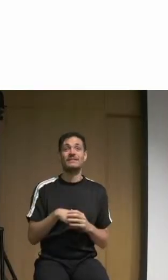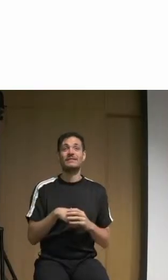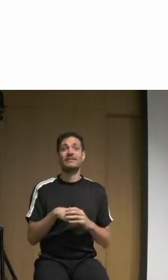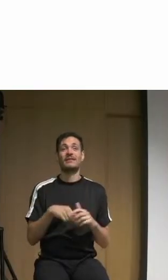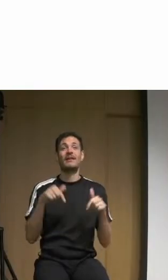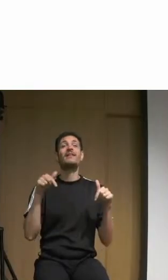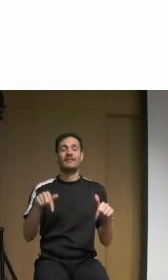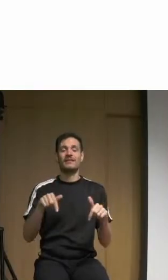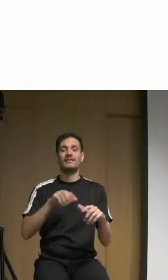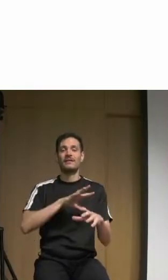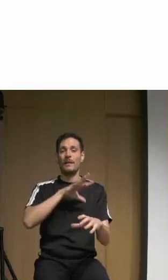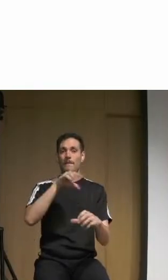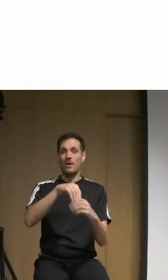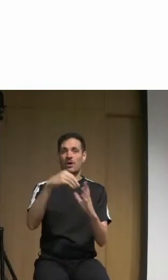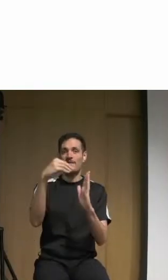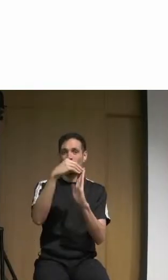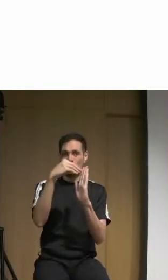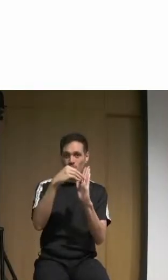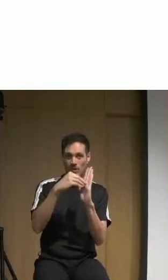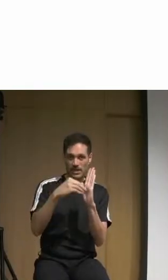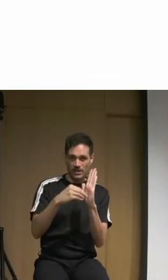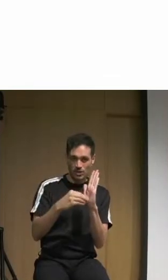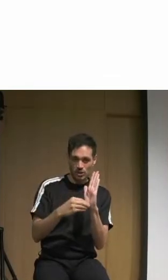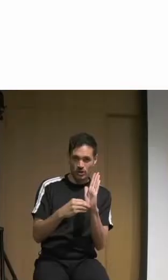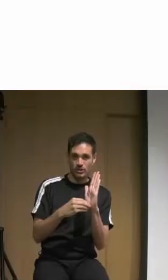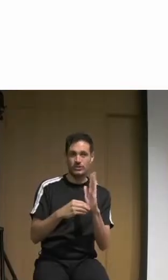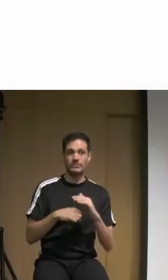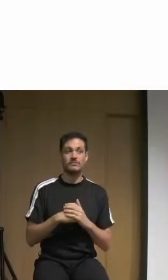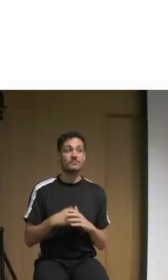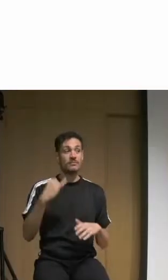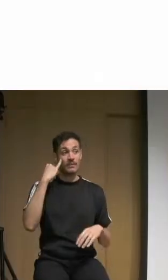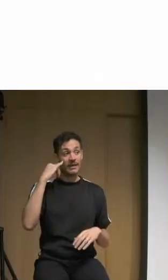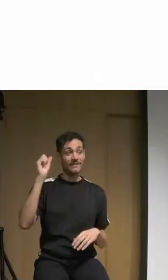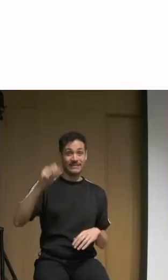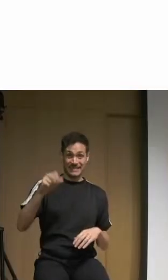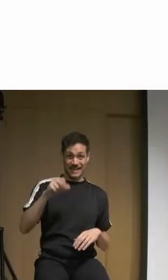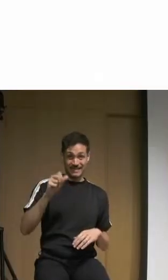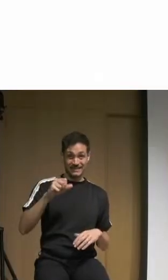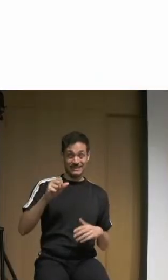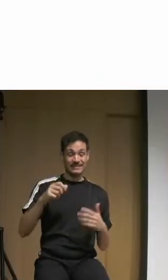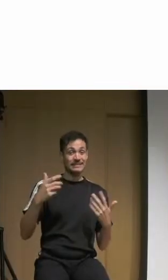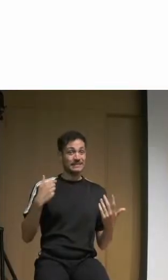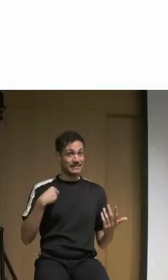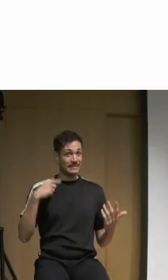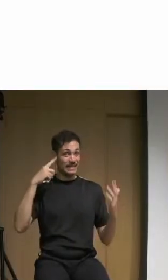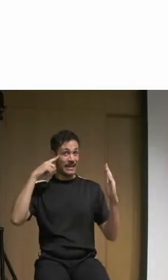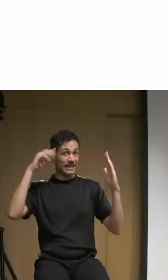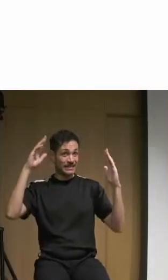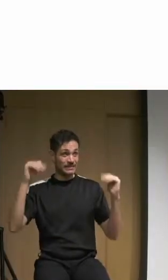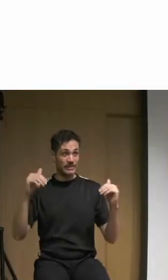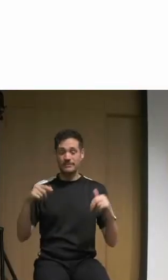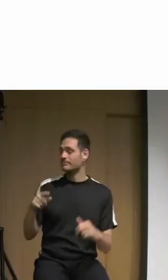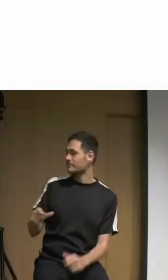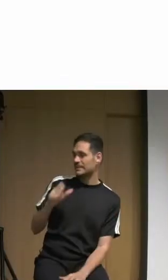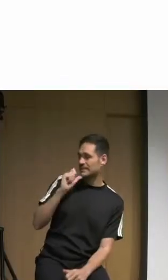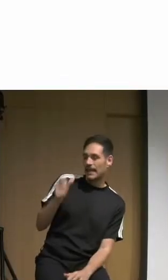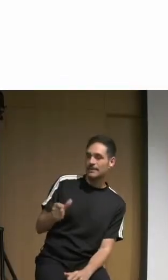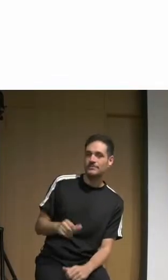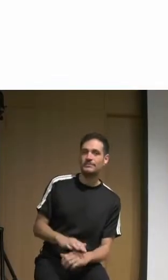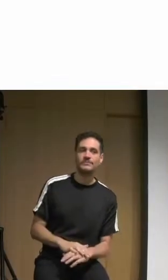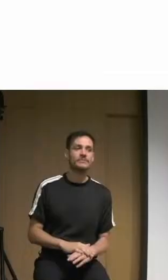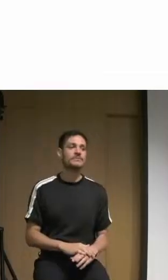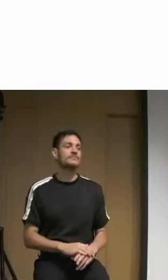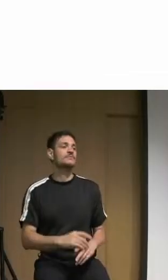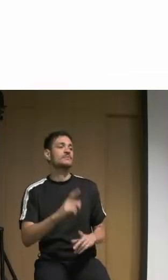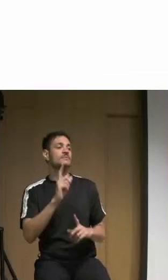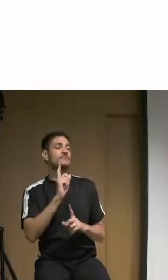record? And if it is part of a record, which I would expect that it is, It is not. then it needs, no. The minute that you